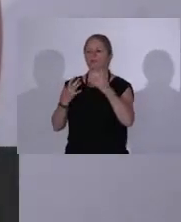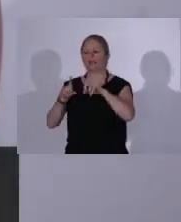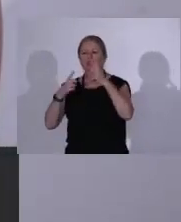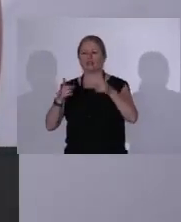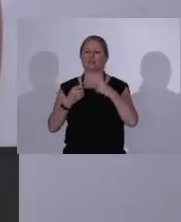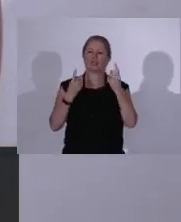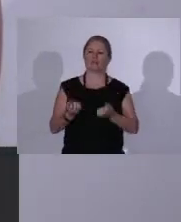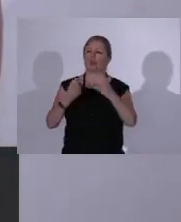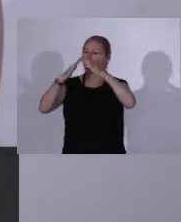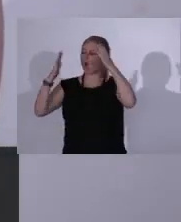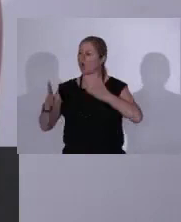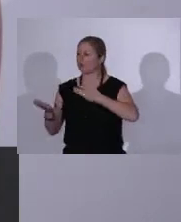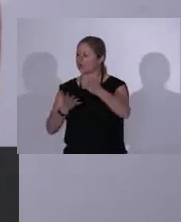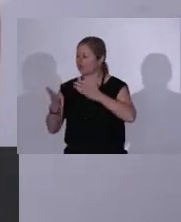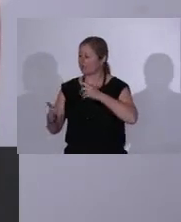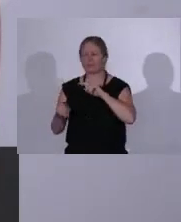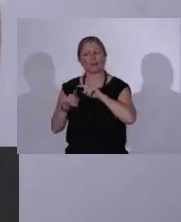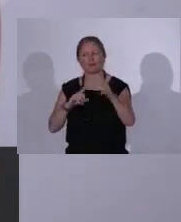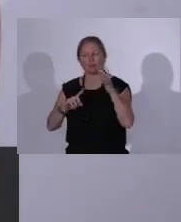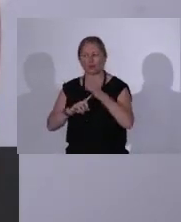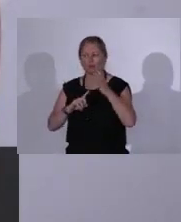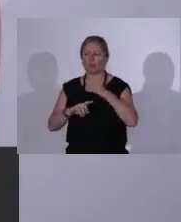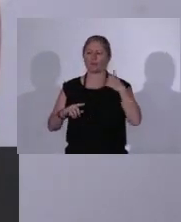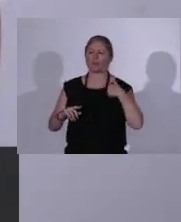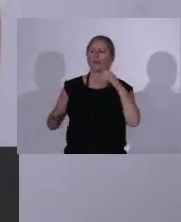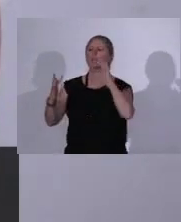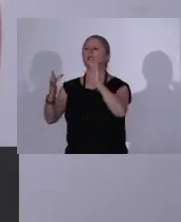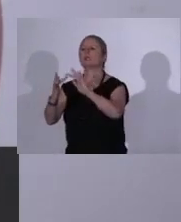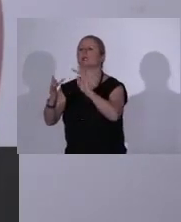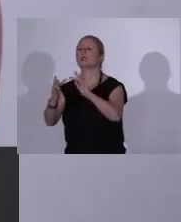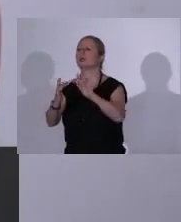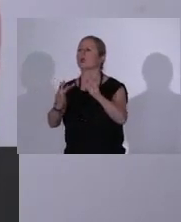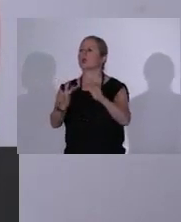services that will be most important for us to be able to reach the people that we need to reach.